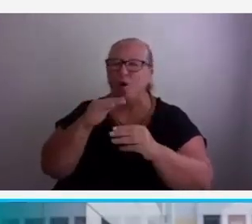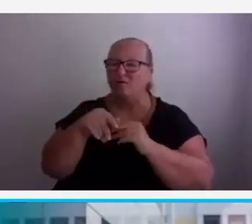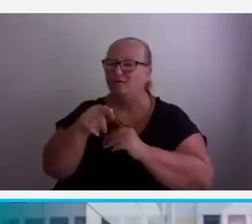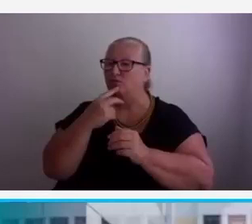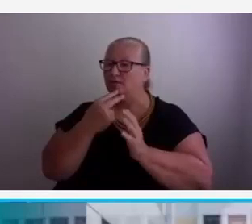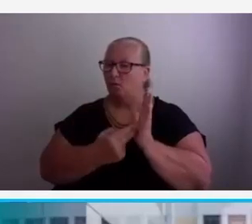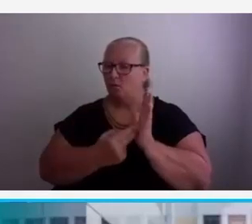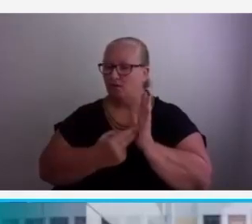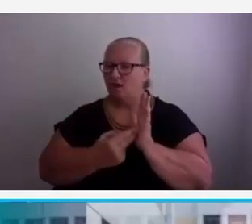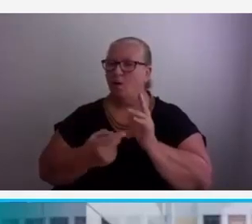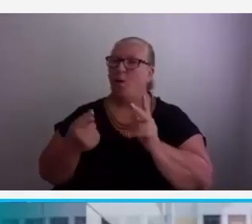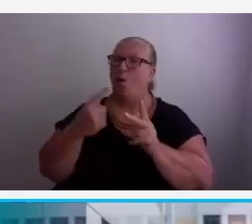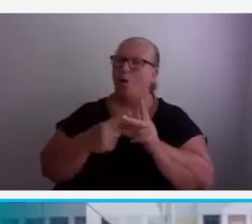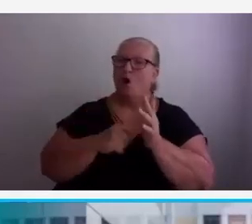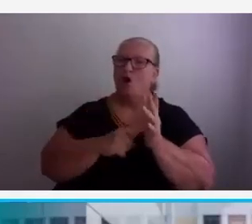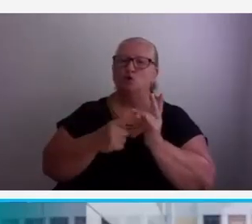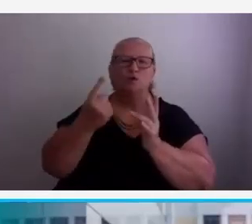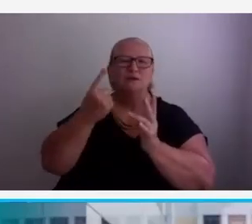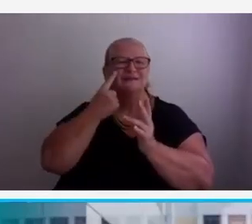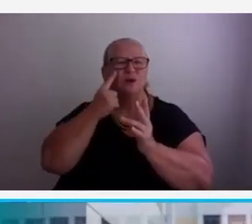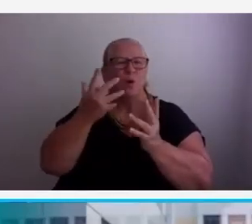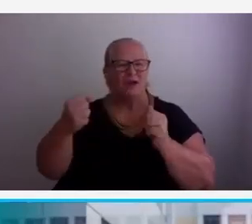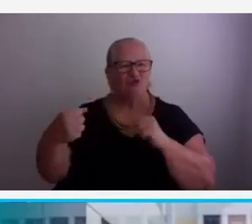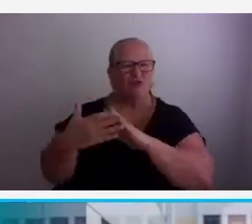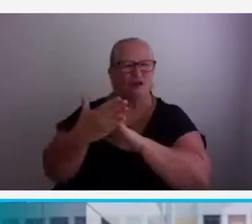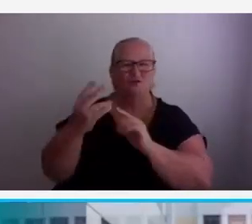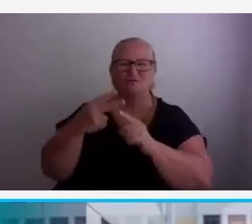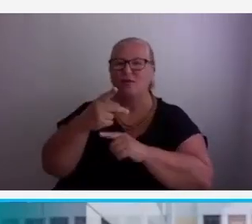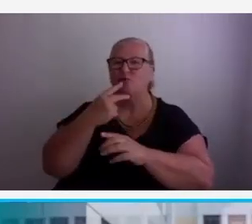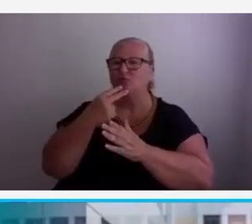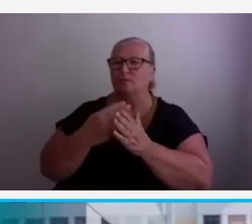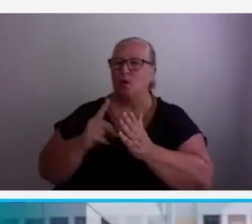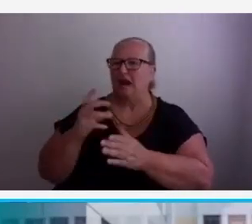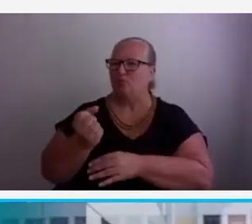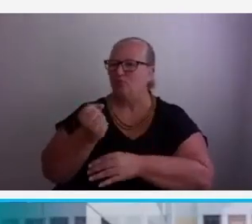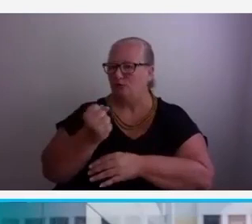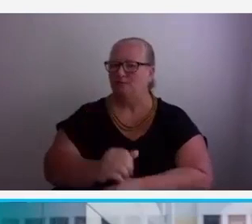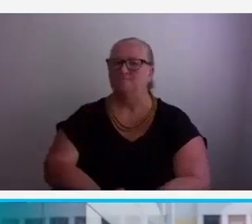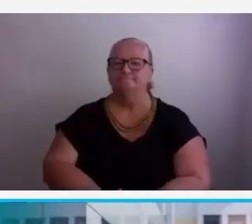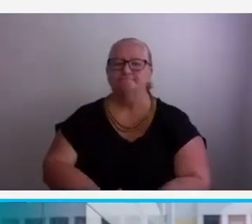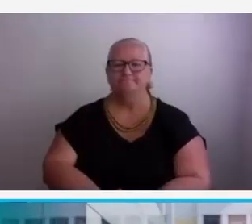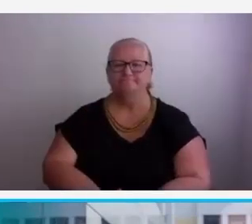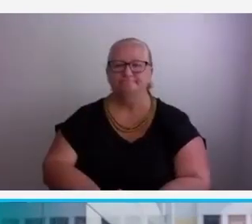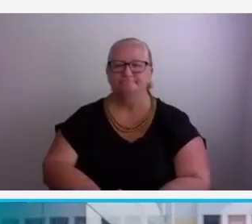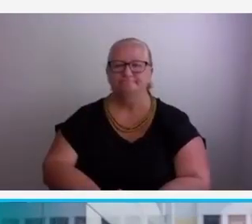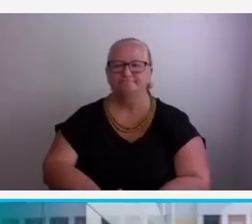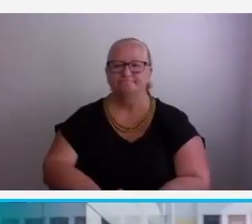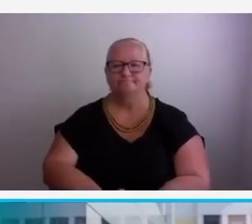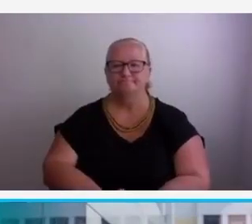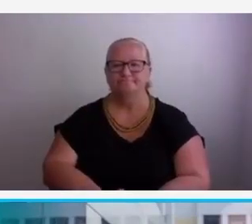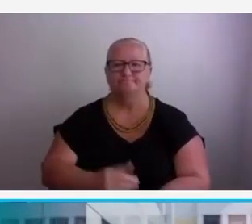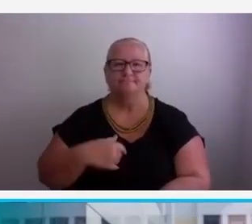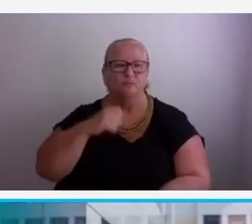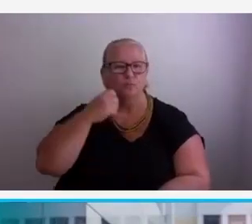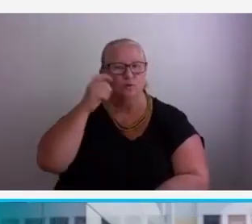also understand any challenges associated with the introduction of the reporting requirements. I'll now go through a bit of an overview on